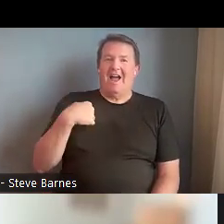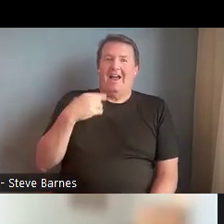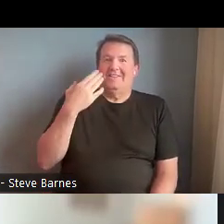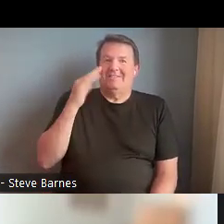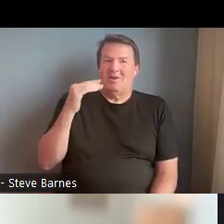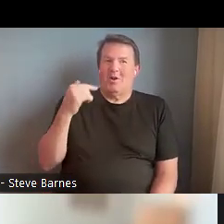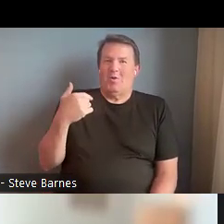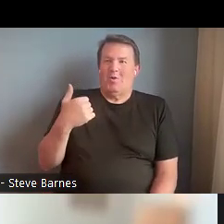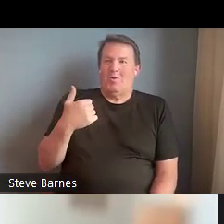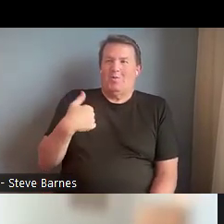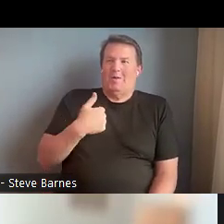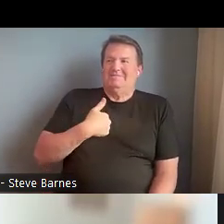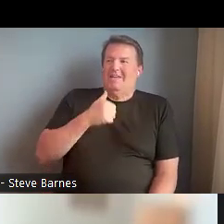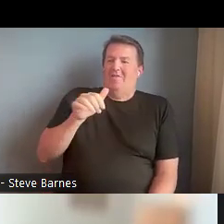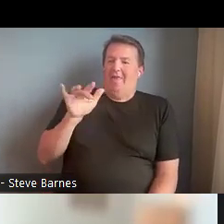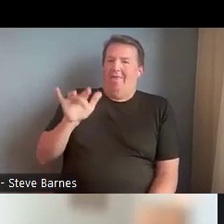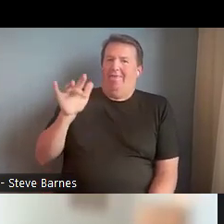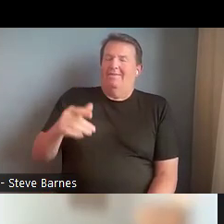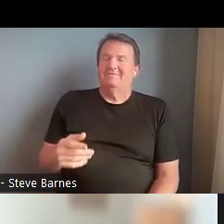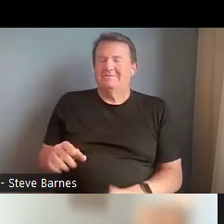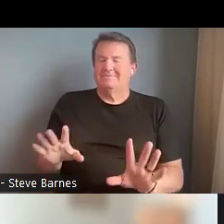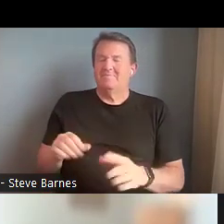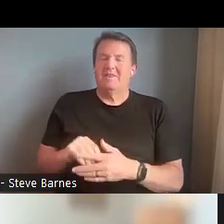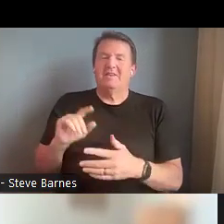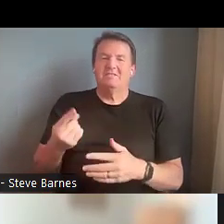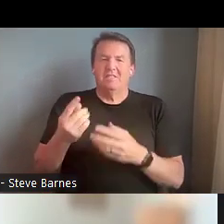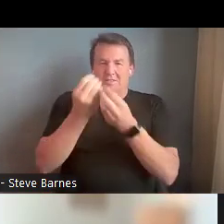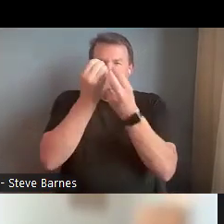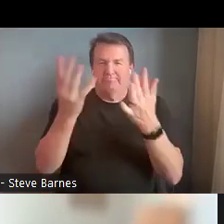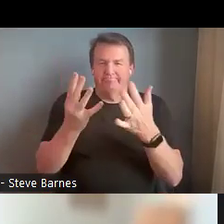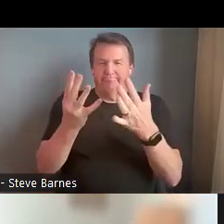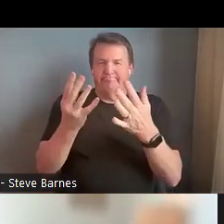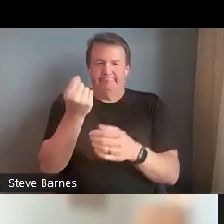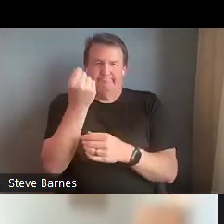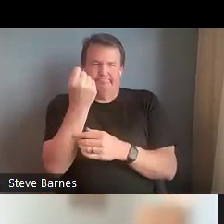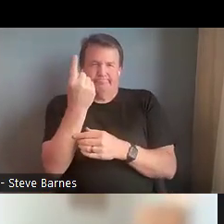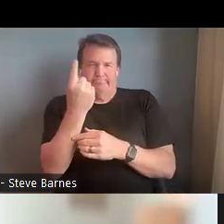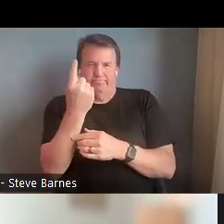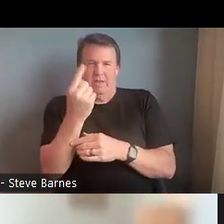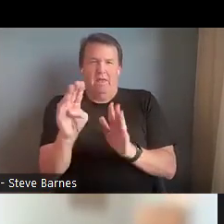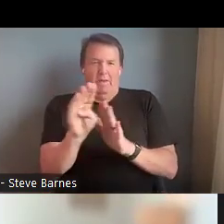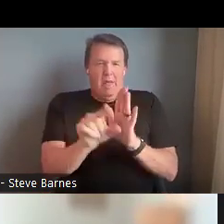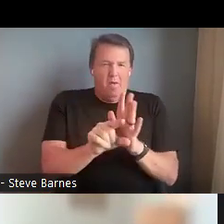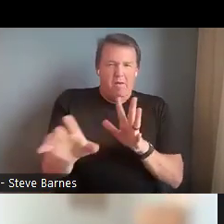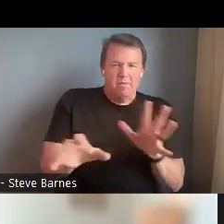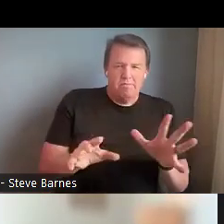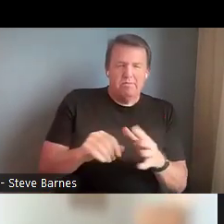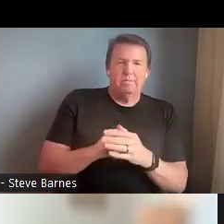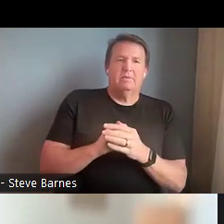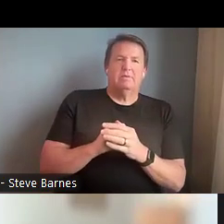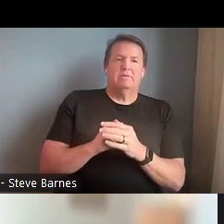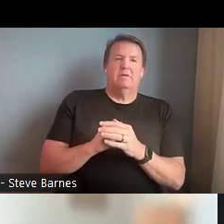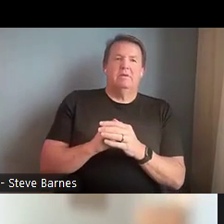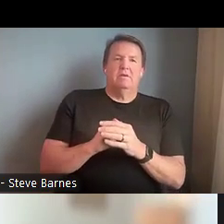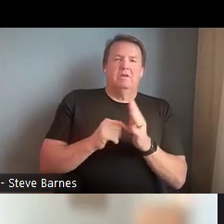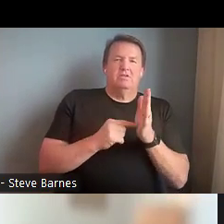the slides myself, but we just wanted to share some background on migration, dementia, and caregiving to kind of show you how we've been thinking about